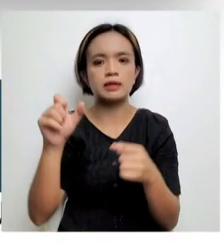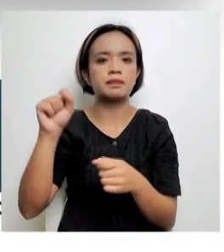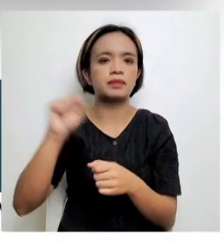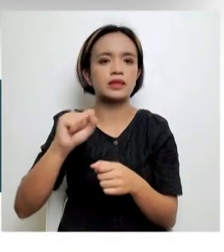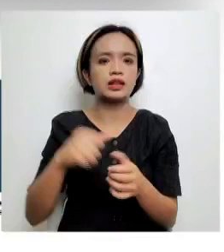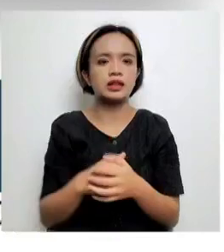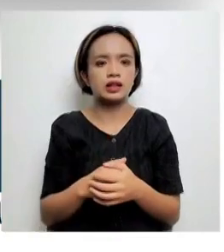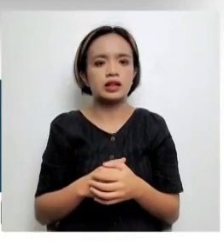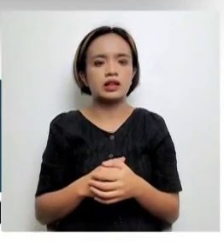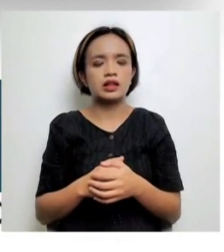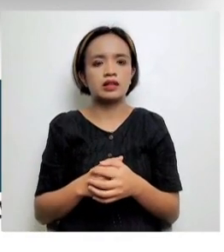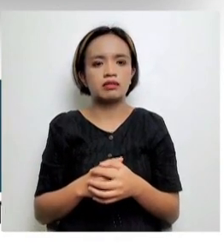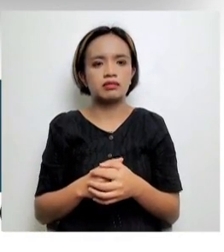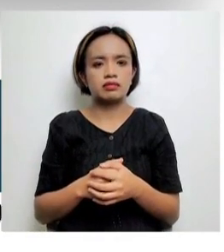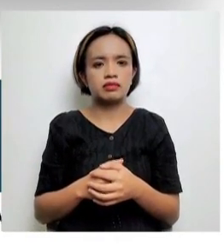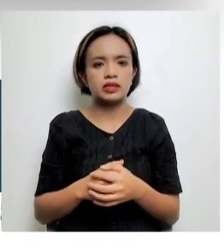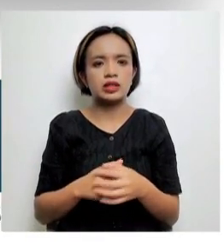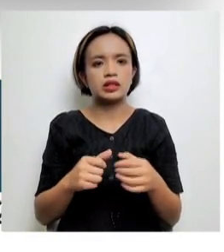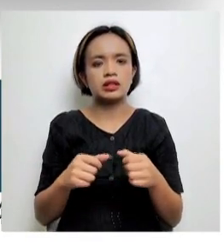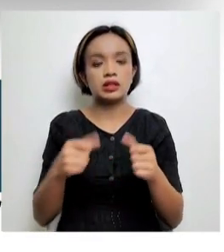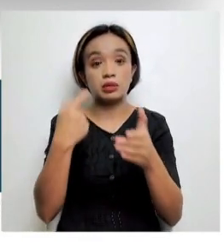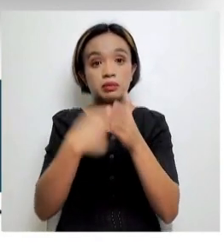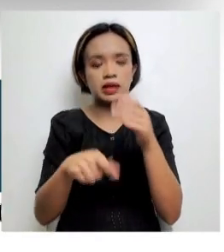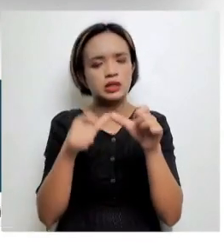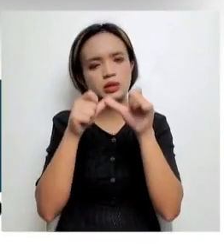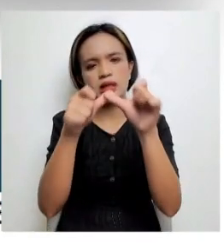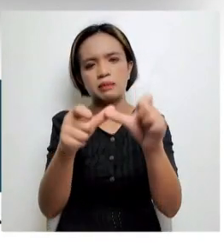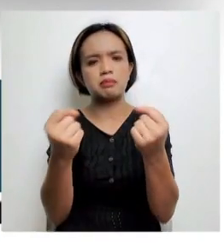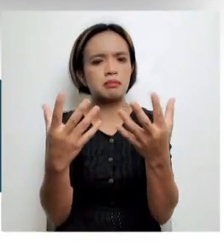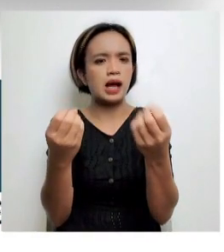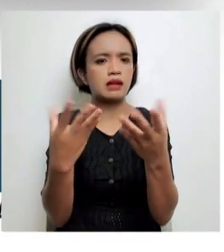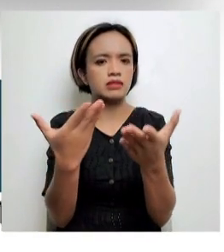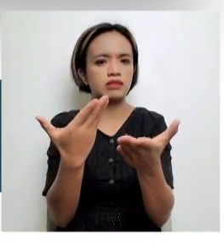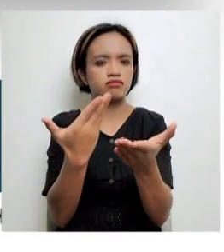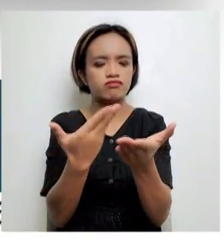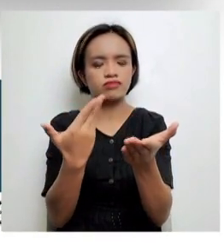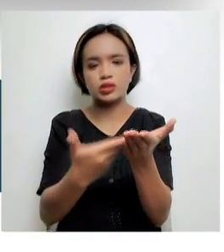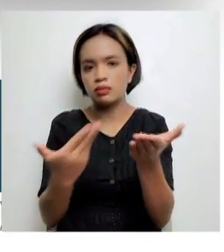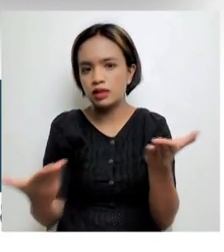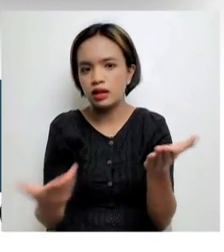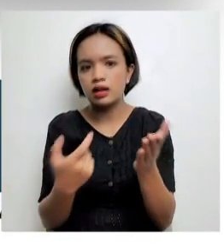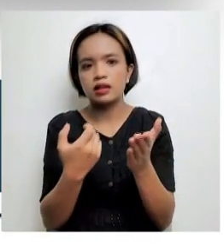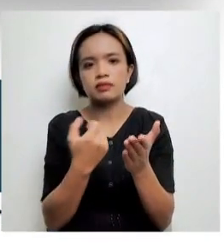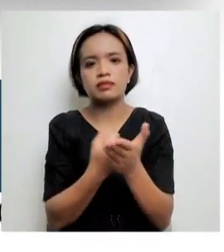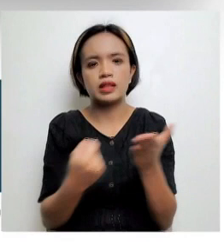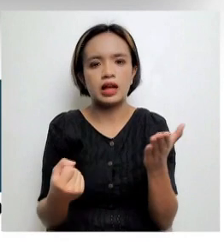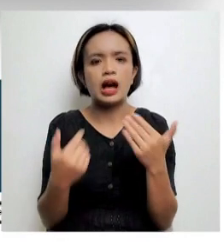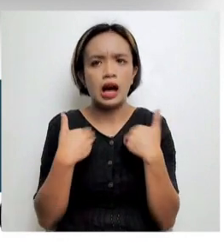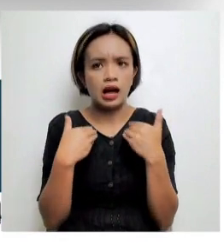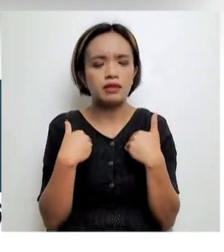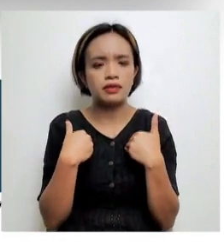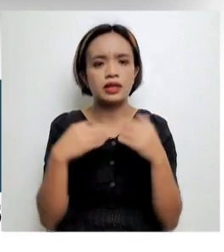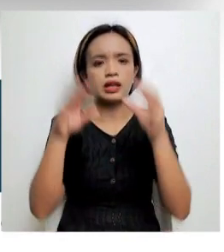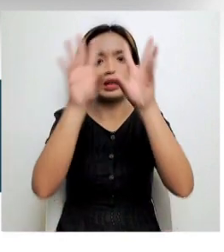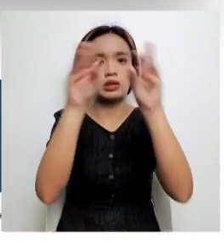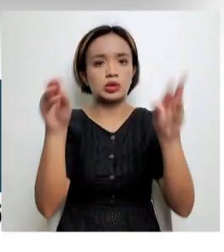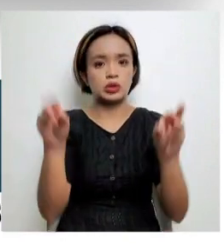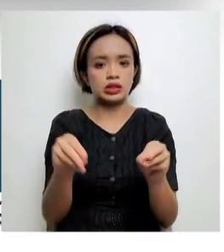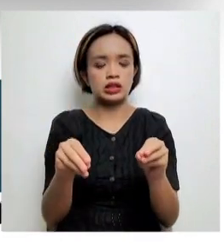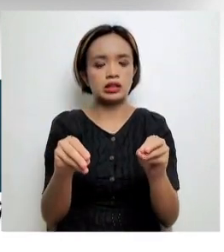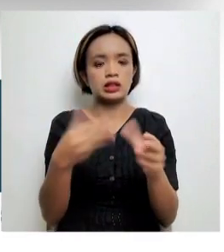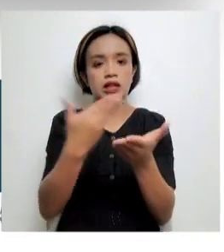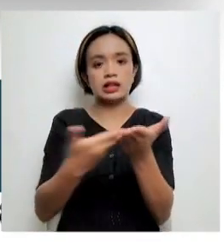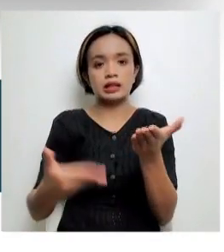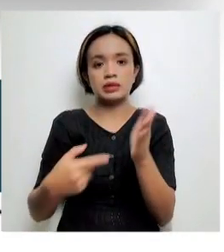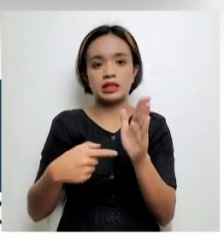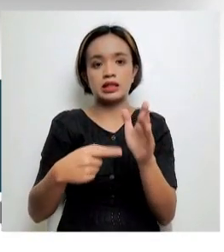siya. Marami tayong supply rin. We issued the Nochebuena price guide earlier this month. Ito po yung